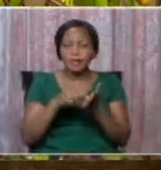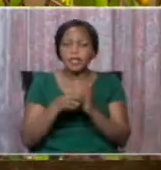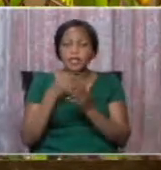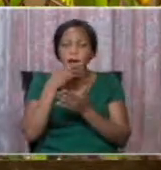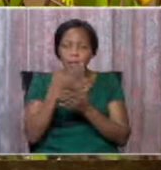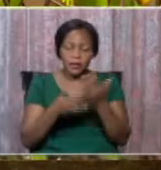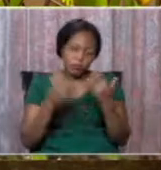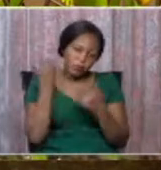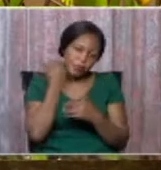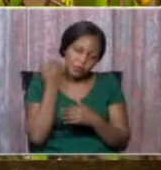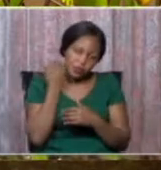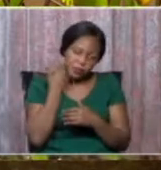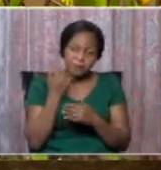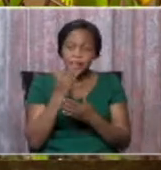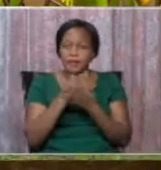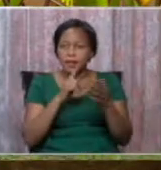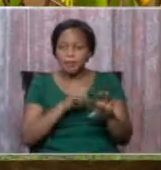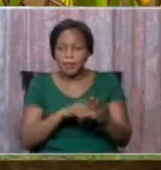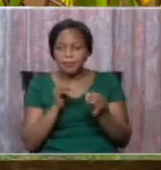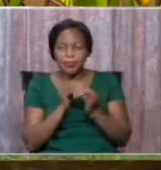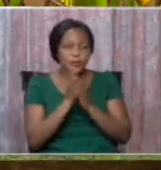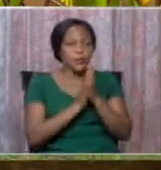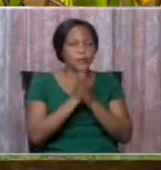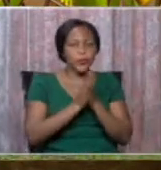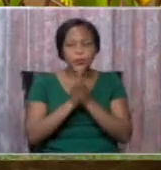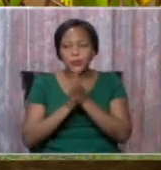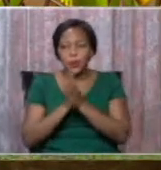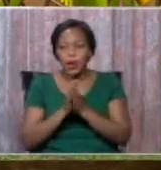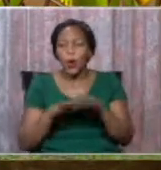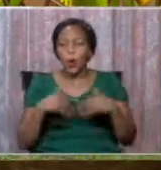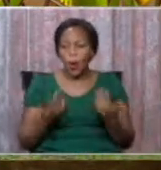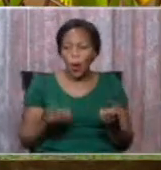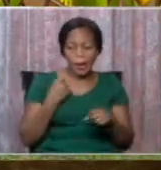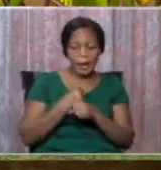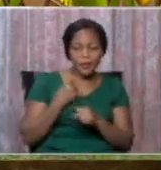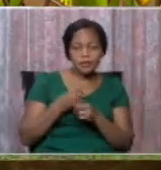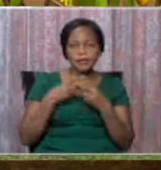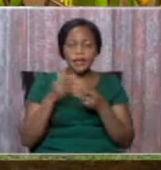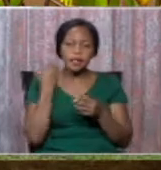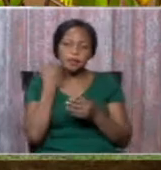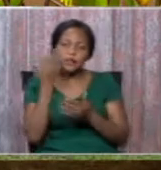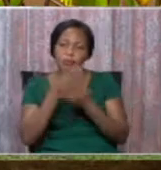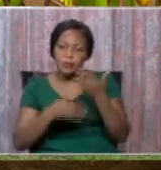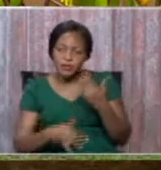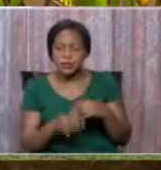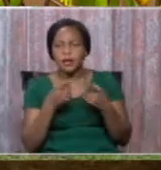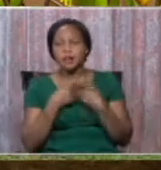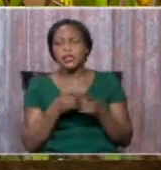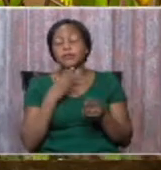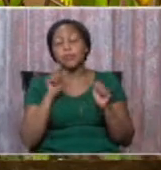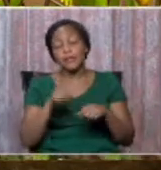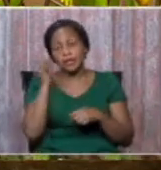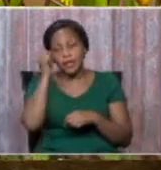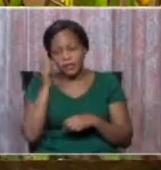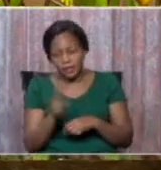get thelarche or spermarche. It starts with the testicles becoming bigger, and then the